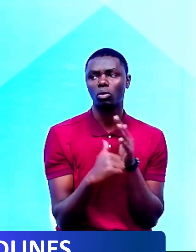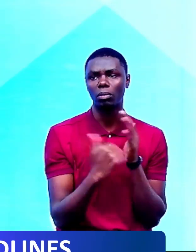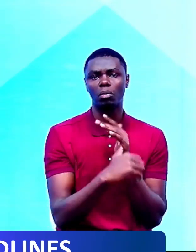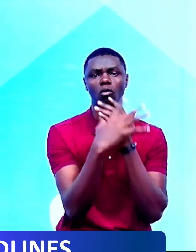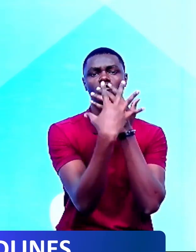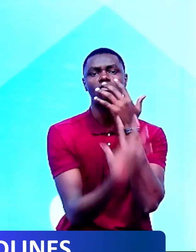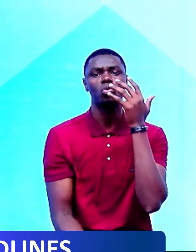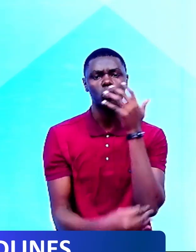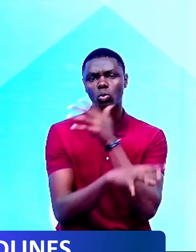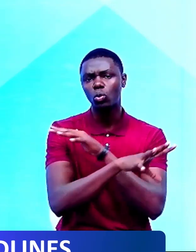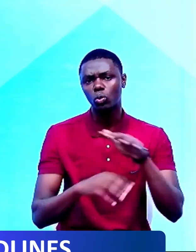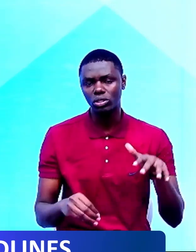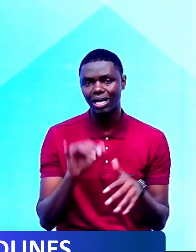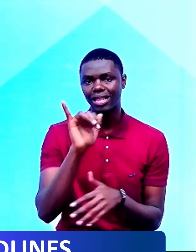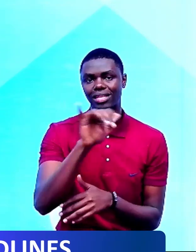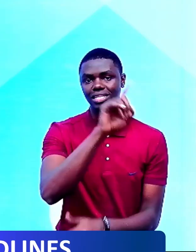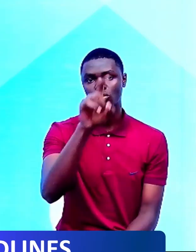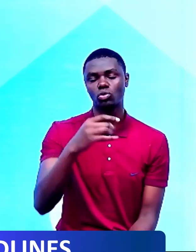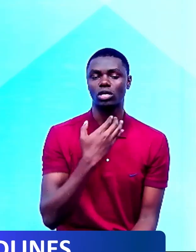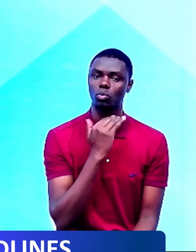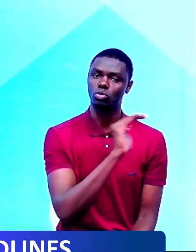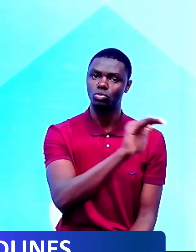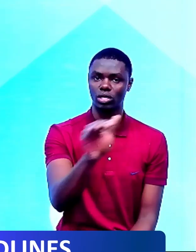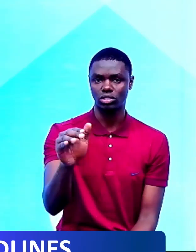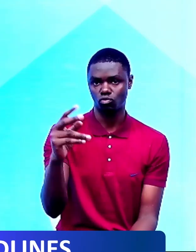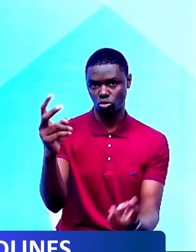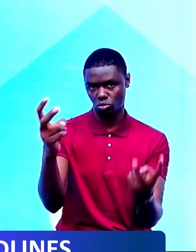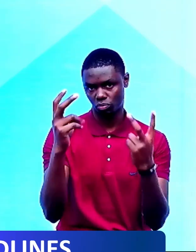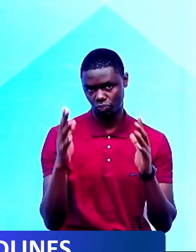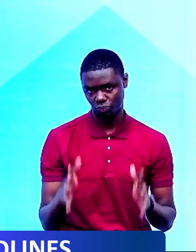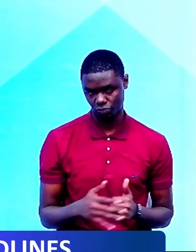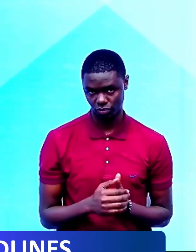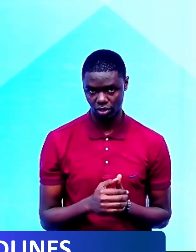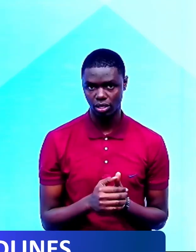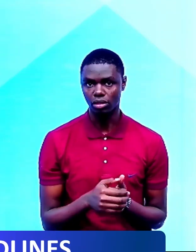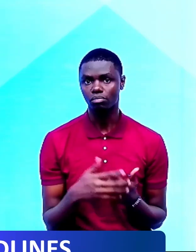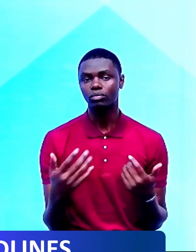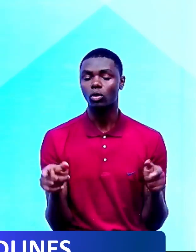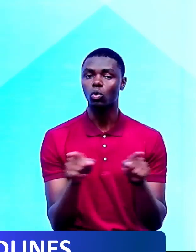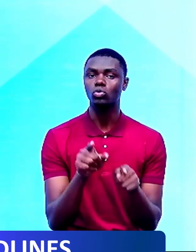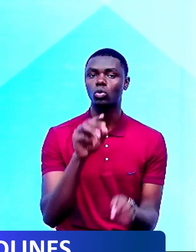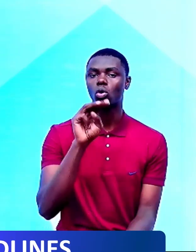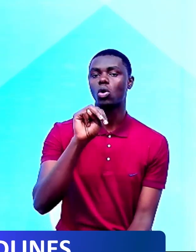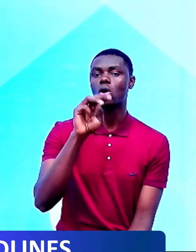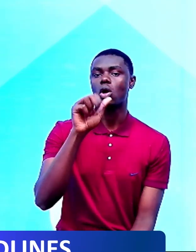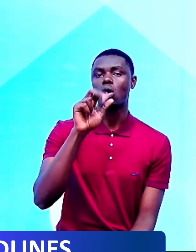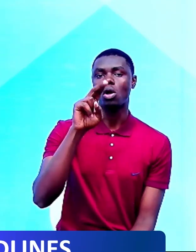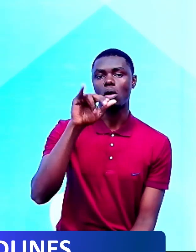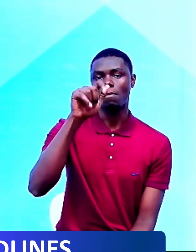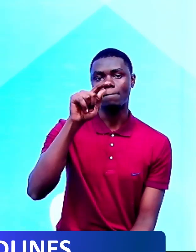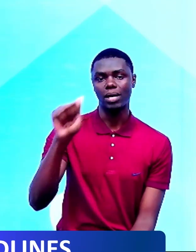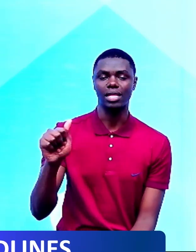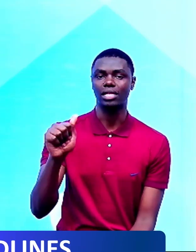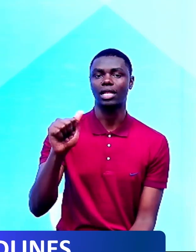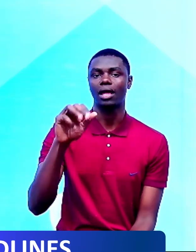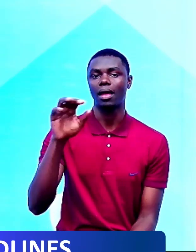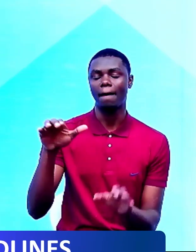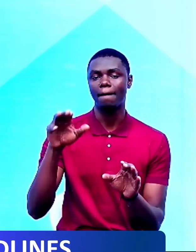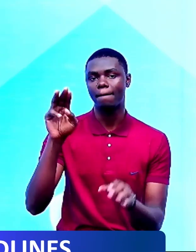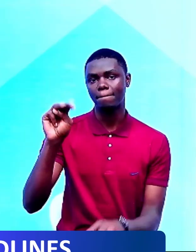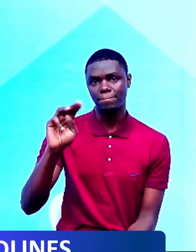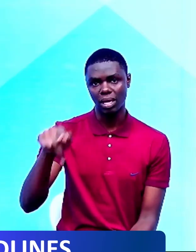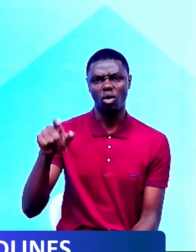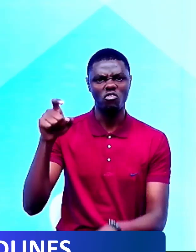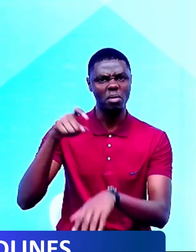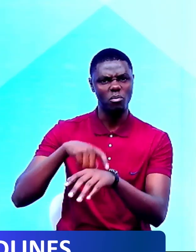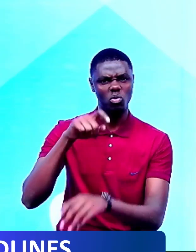protest? That is the question I want to pose for you, my viewer, as I touch on the Manyata Member of Parliament, Gitonga